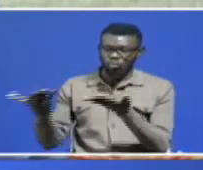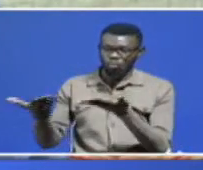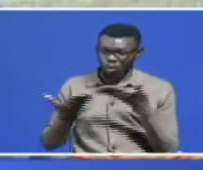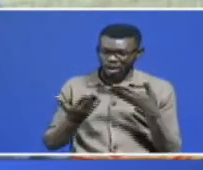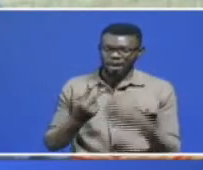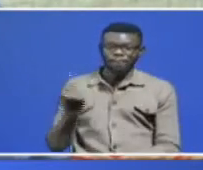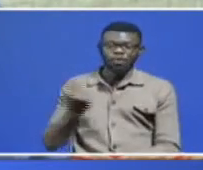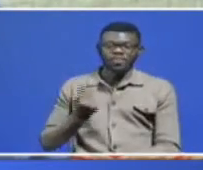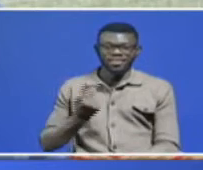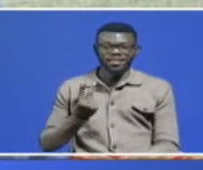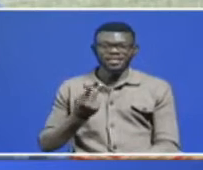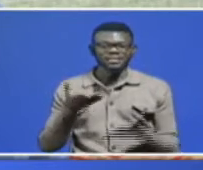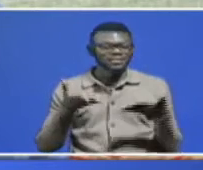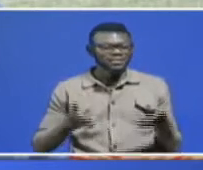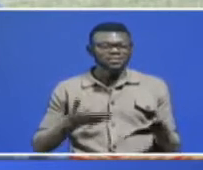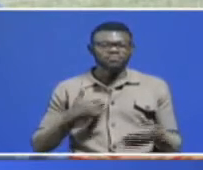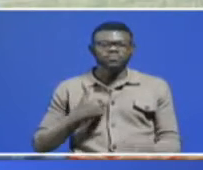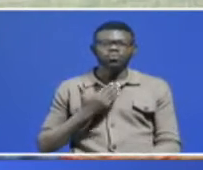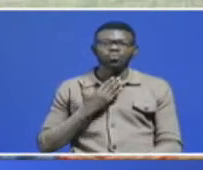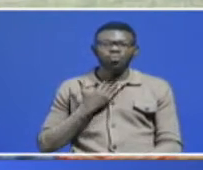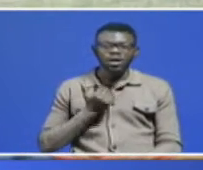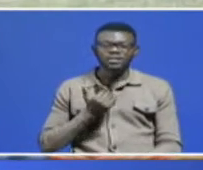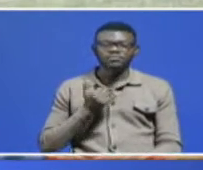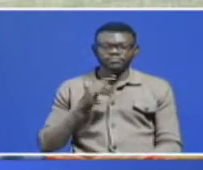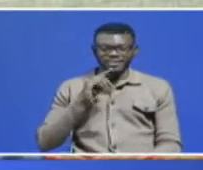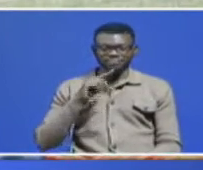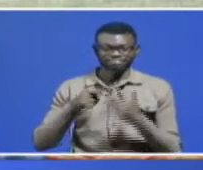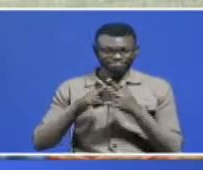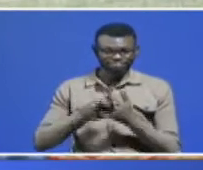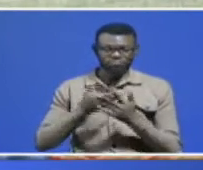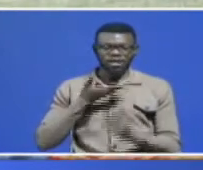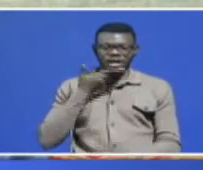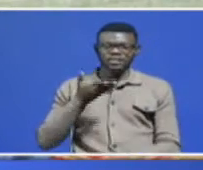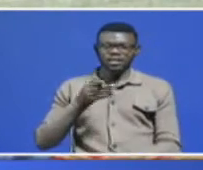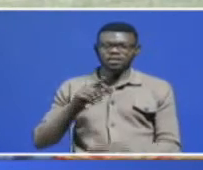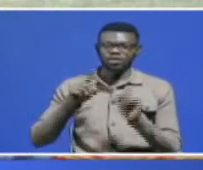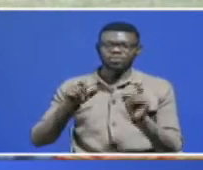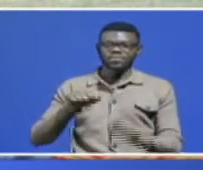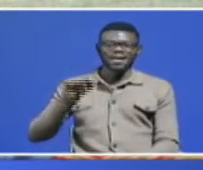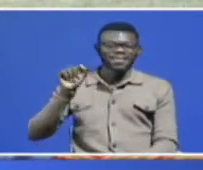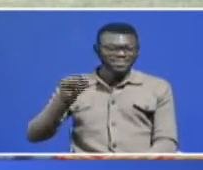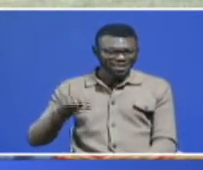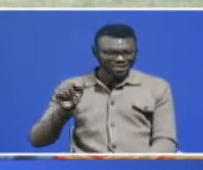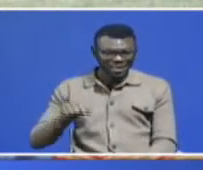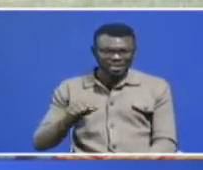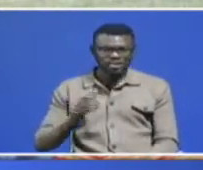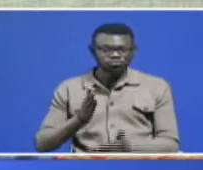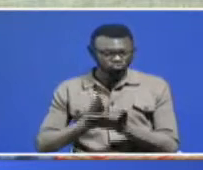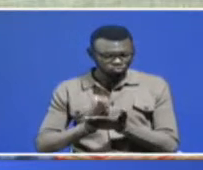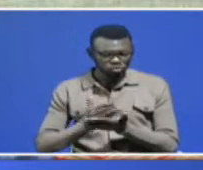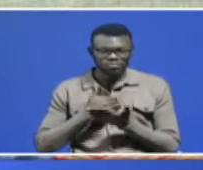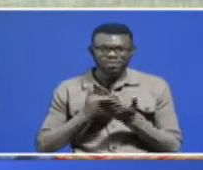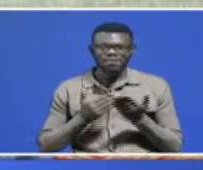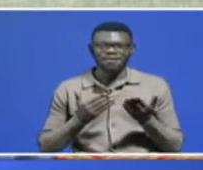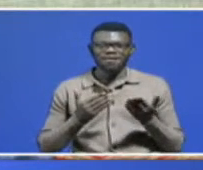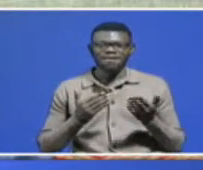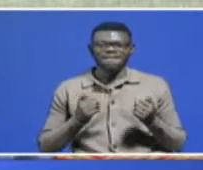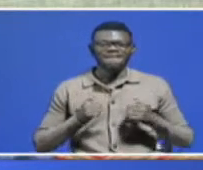today. I just want to start by answering your question. Yes, I'm happy with